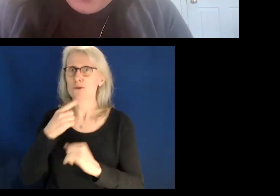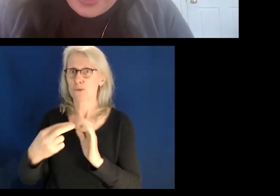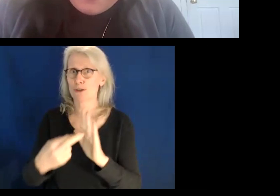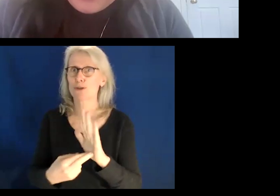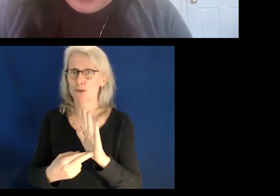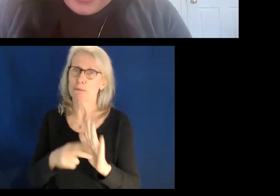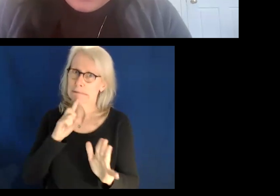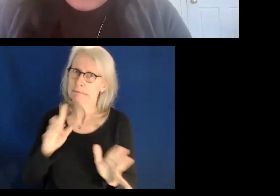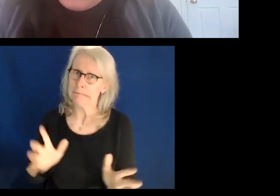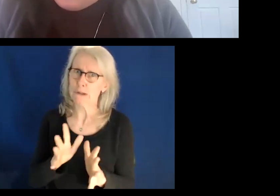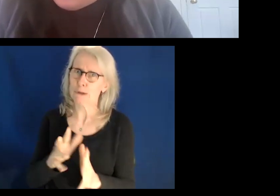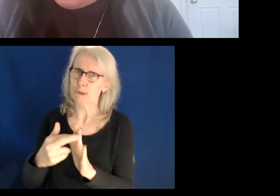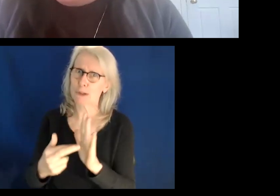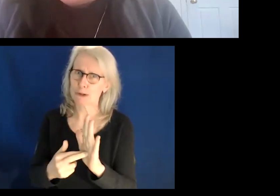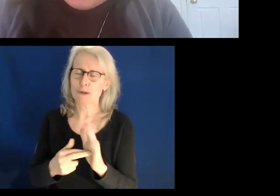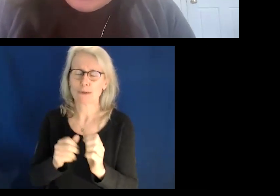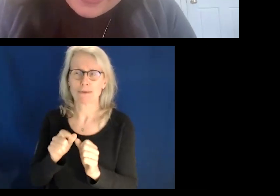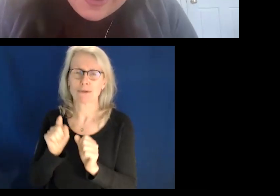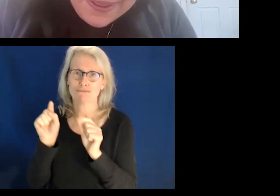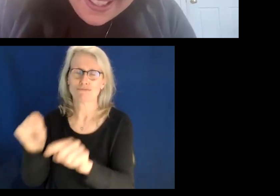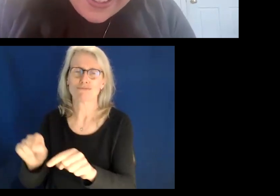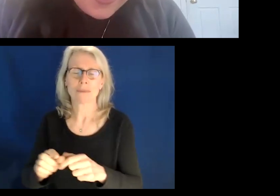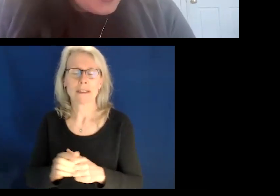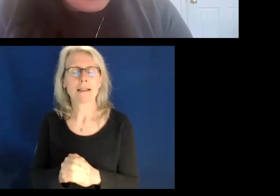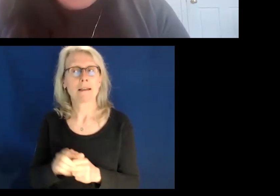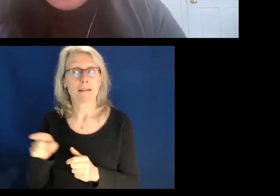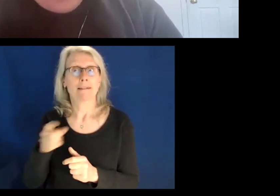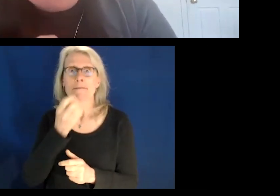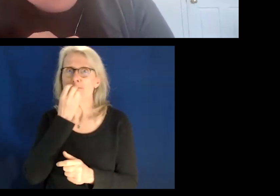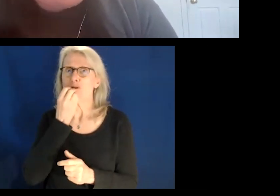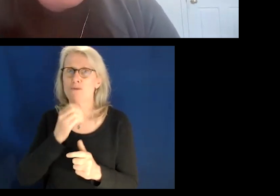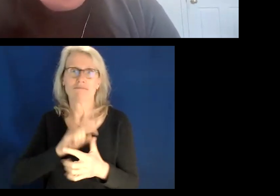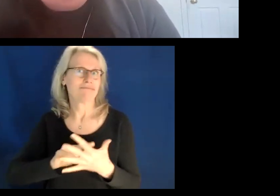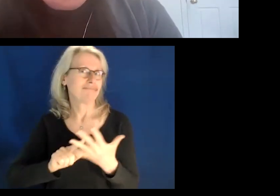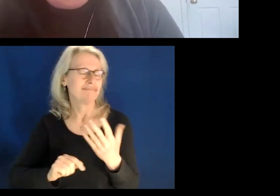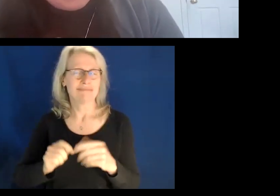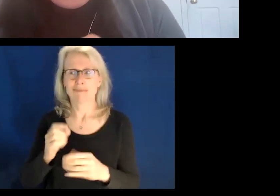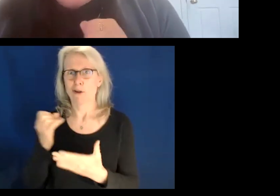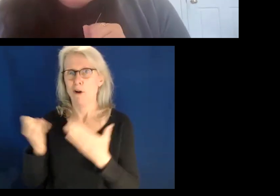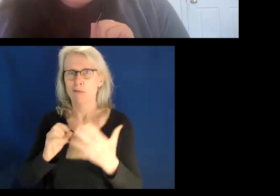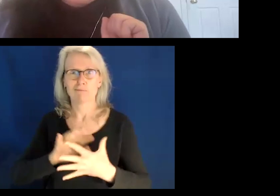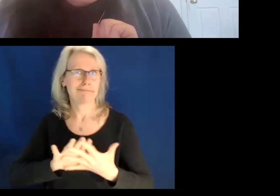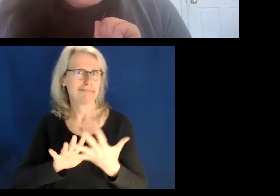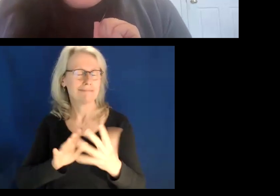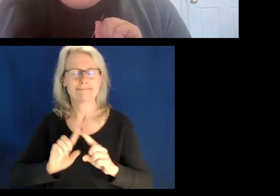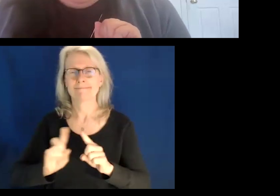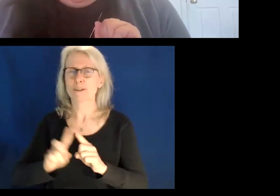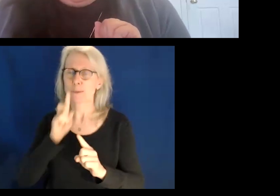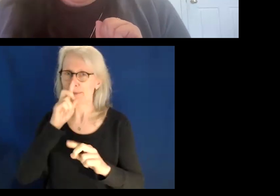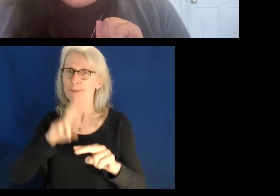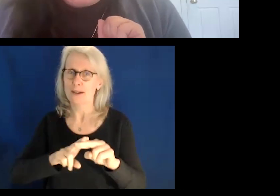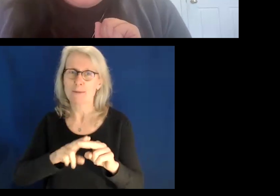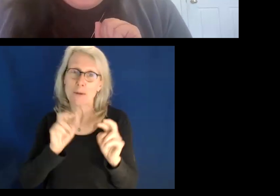do that if you haven't yet. There's going to be lots of food. There's going to be lots of art. It's going to be really nice. So I really hope to see you